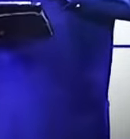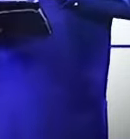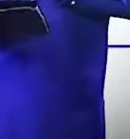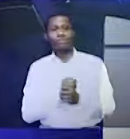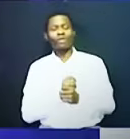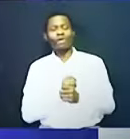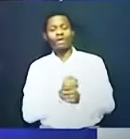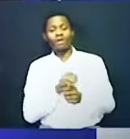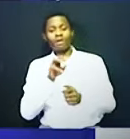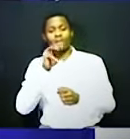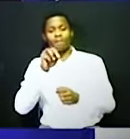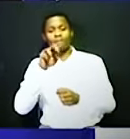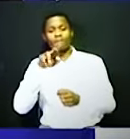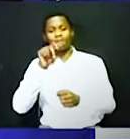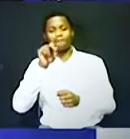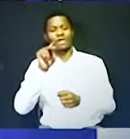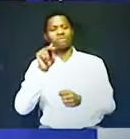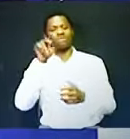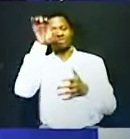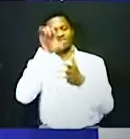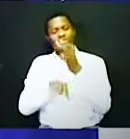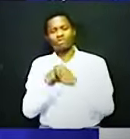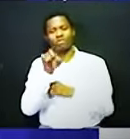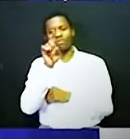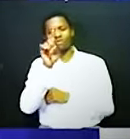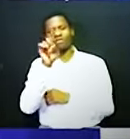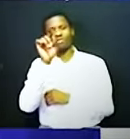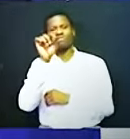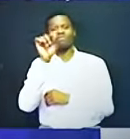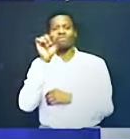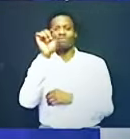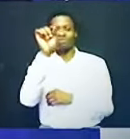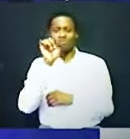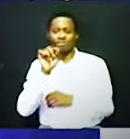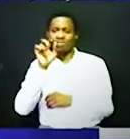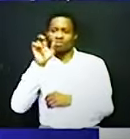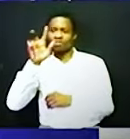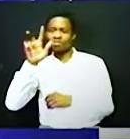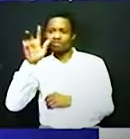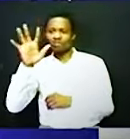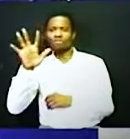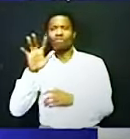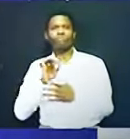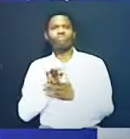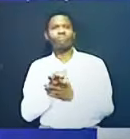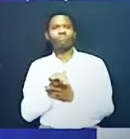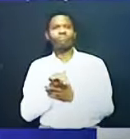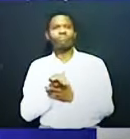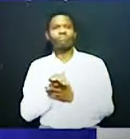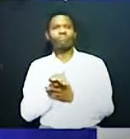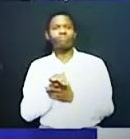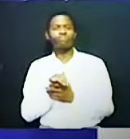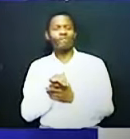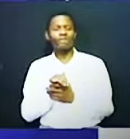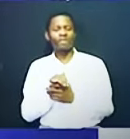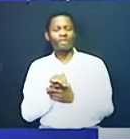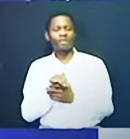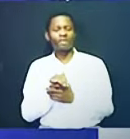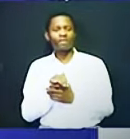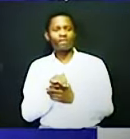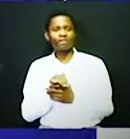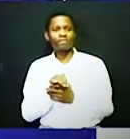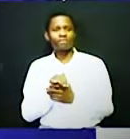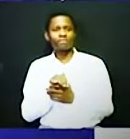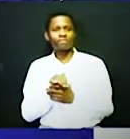Omiyenhwe Mariko asempa no etie di kan enyimu aduasa num no. Very early in the morning,